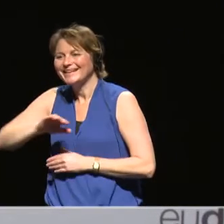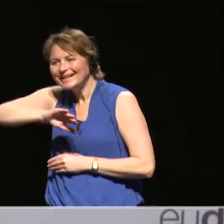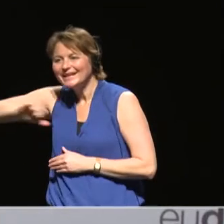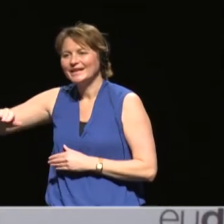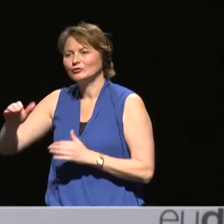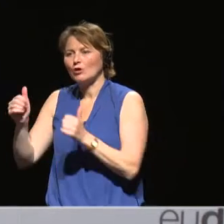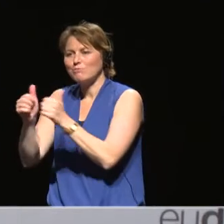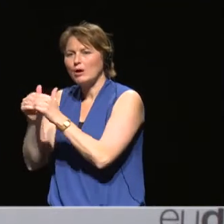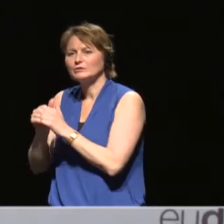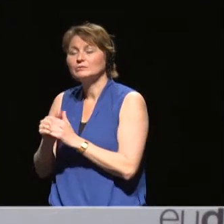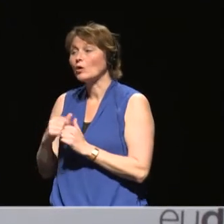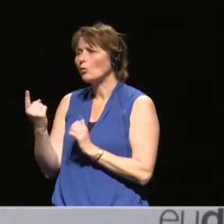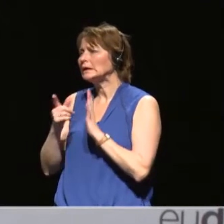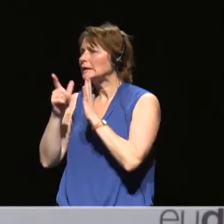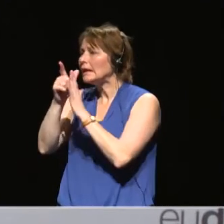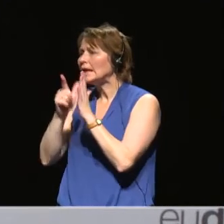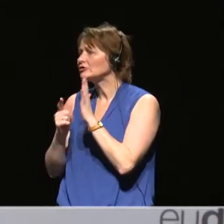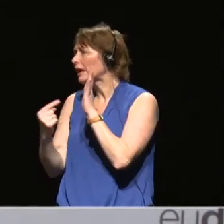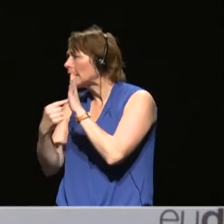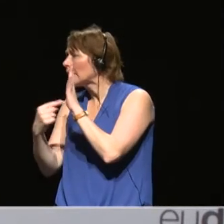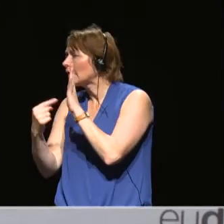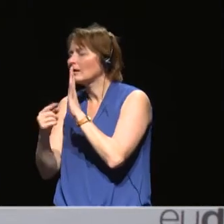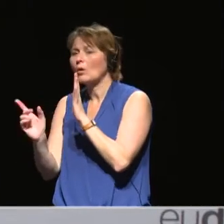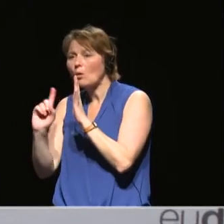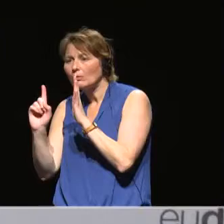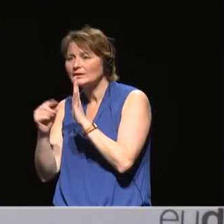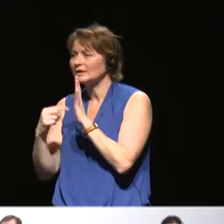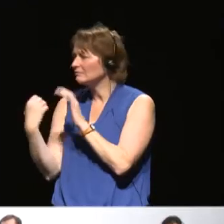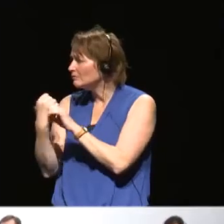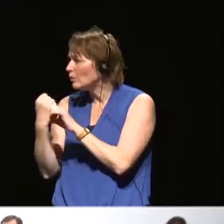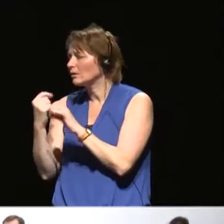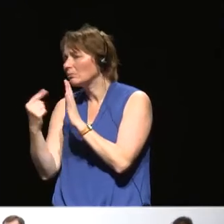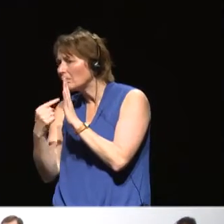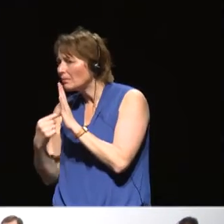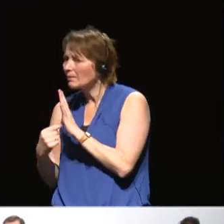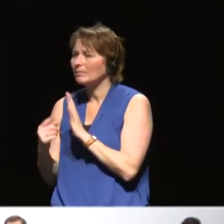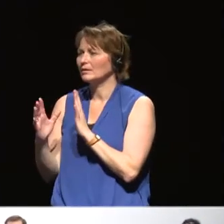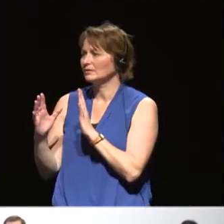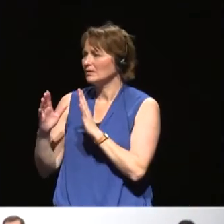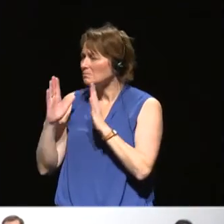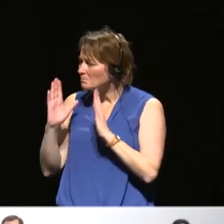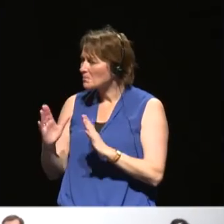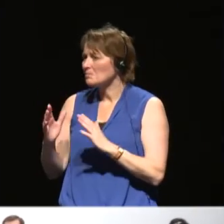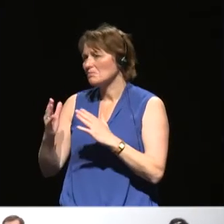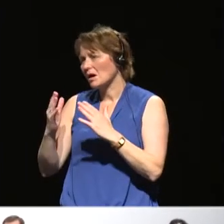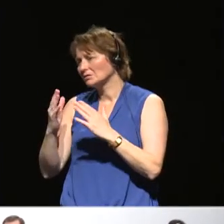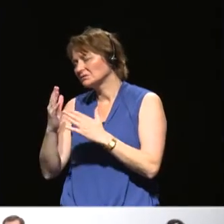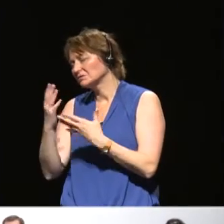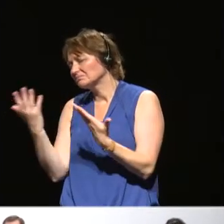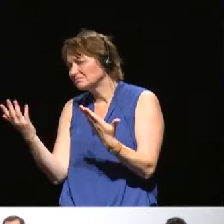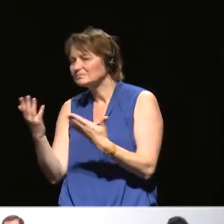sharing the legislation and how the legislation functions and possibly some part of